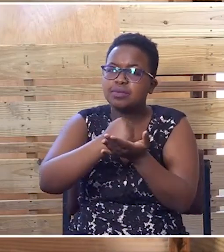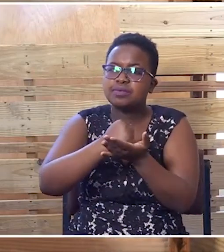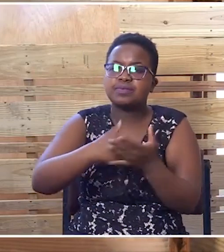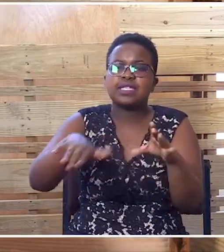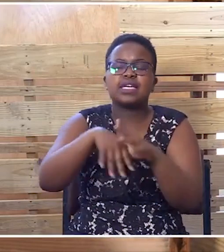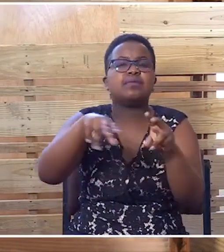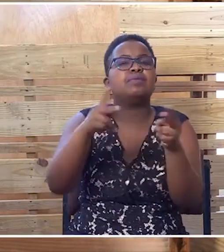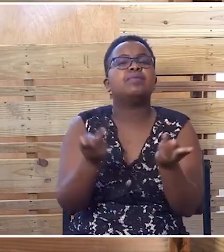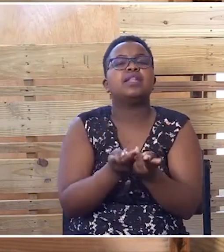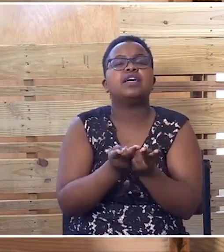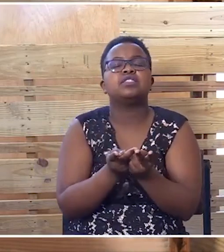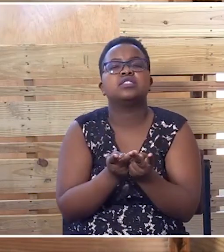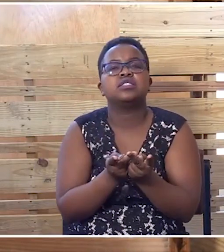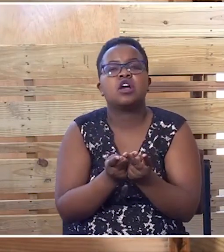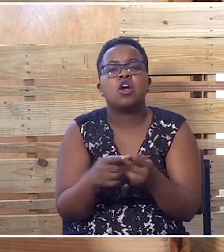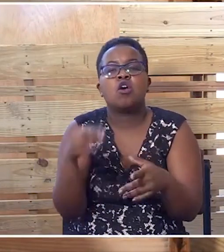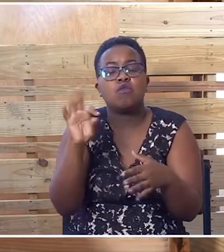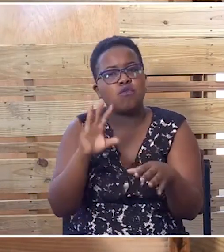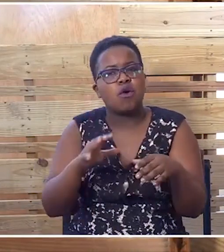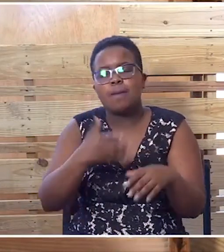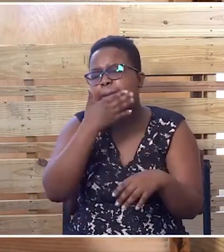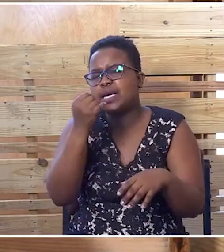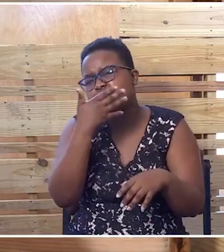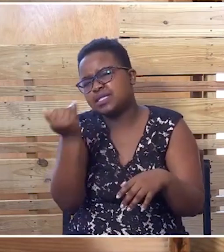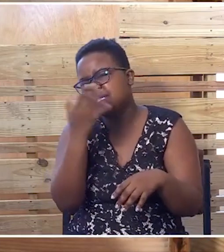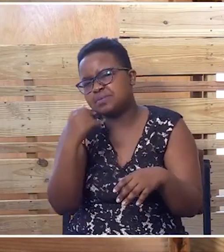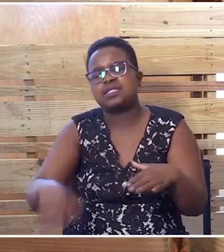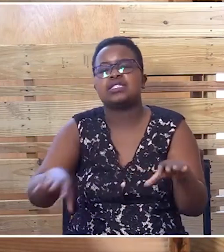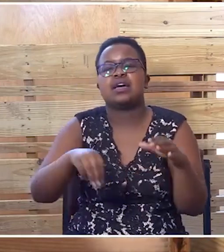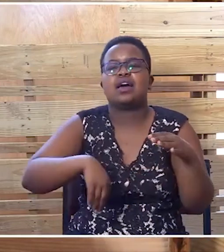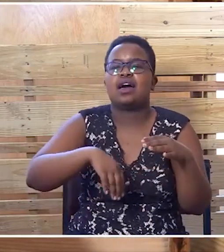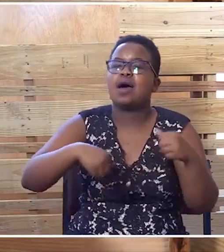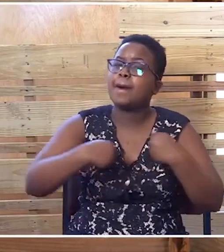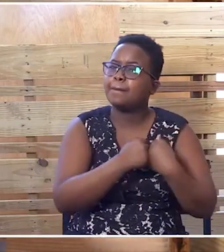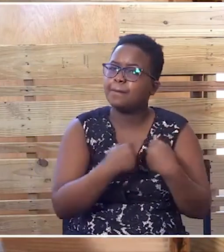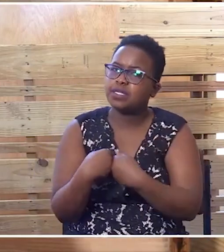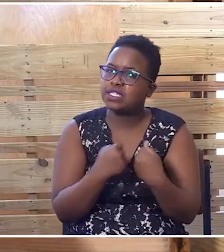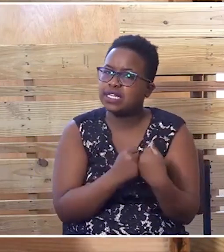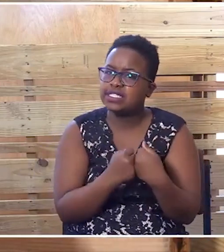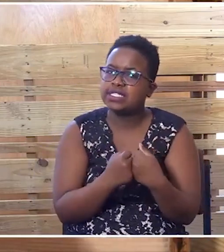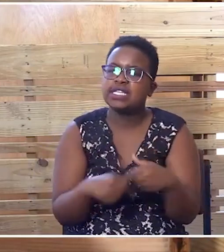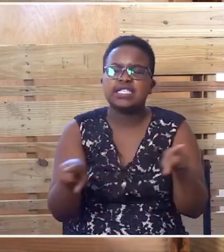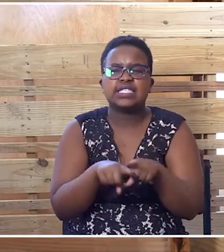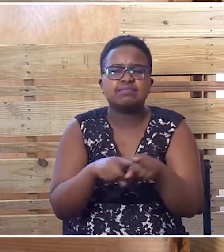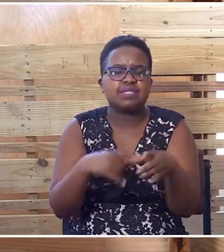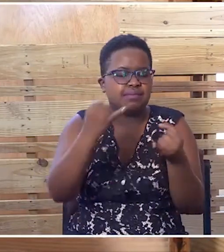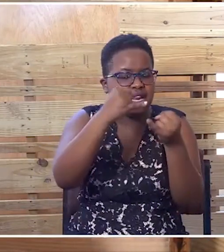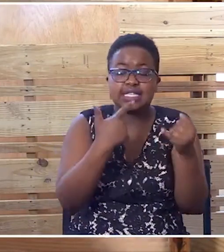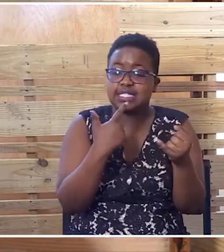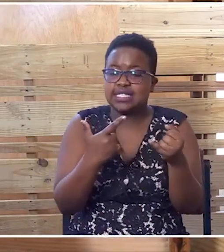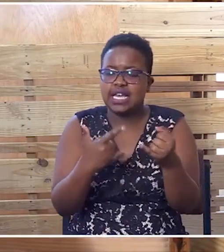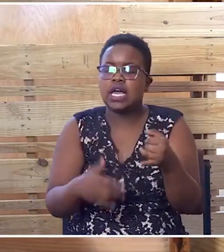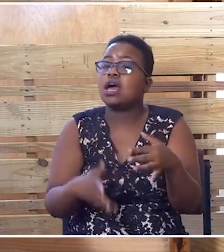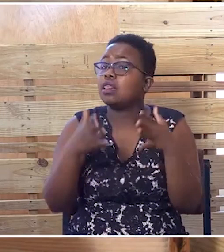in place so that we can have a better match. And at the end of the day, we can really say this team won and this team